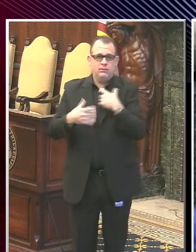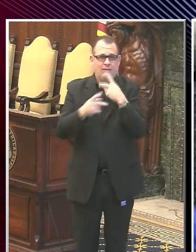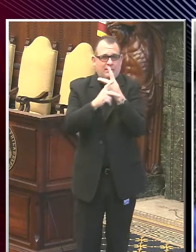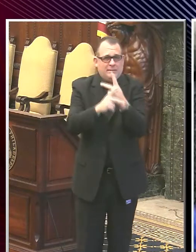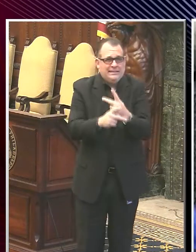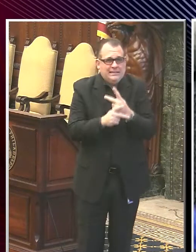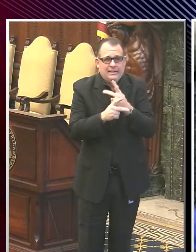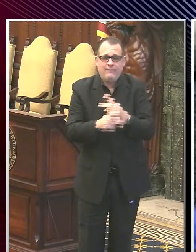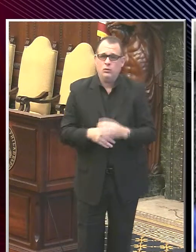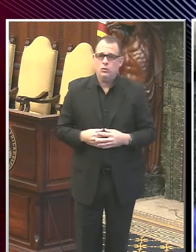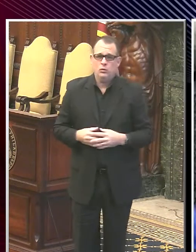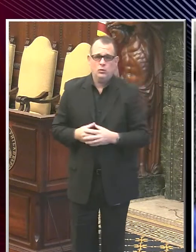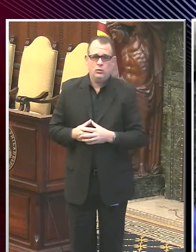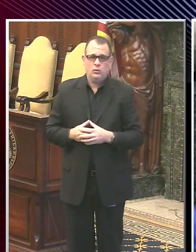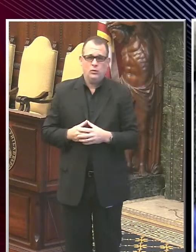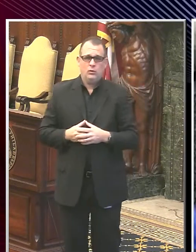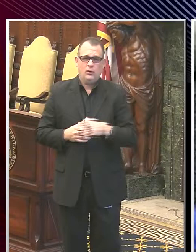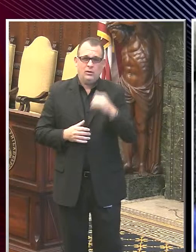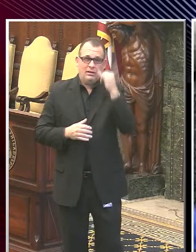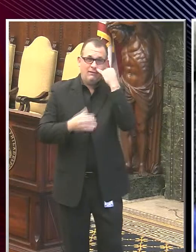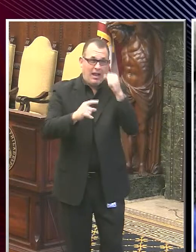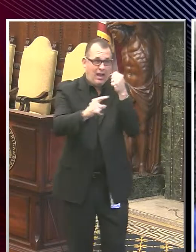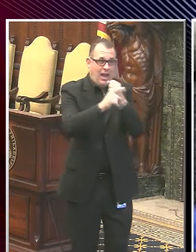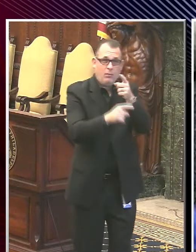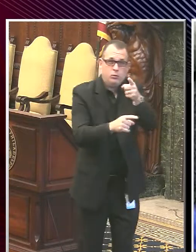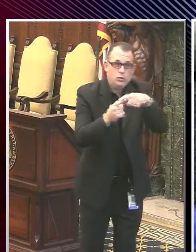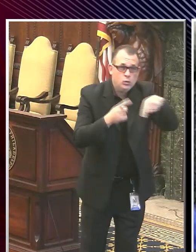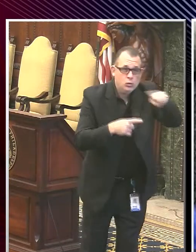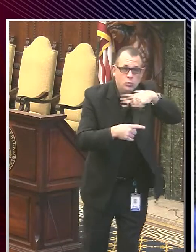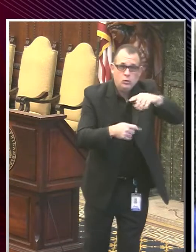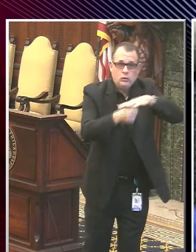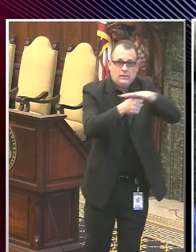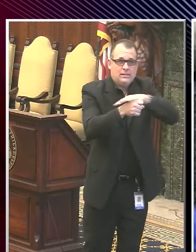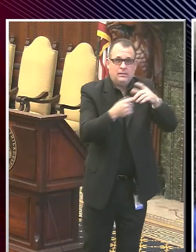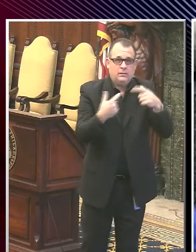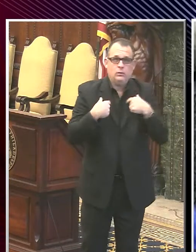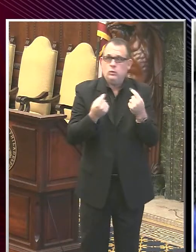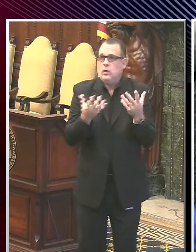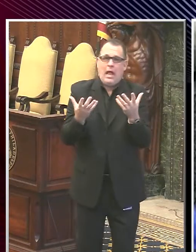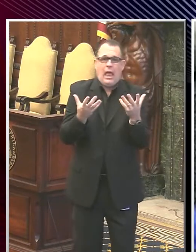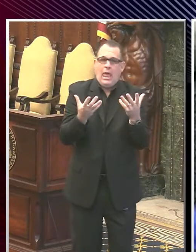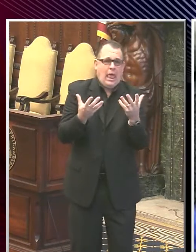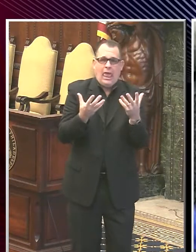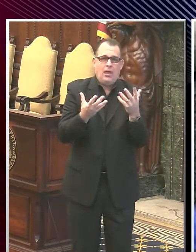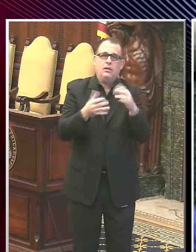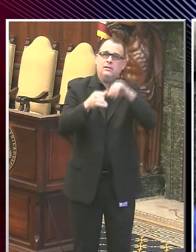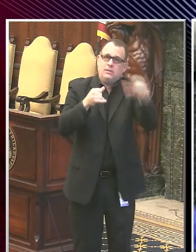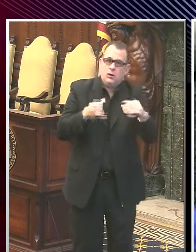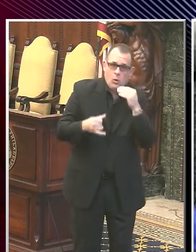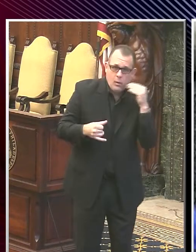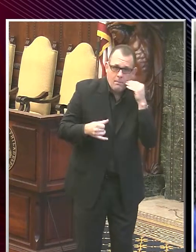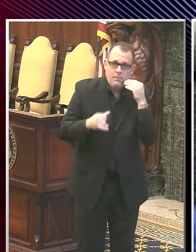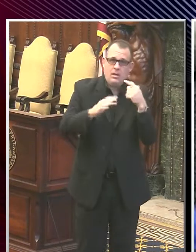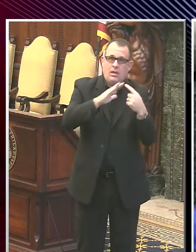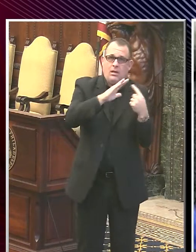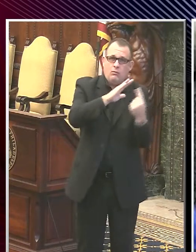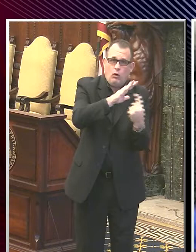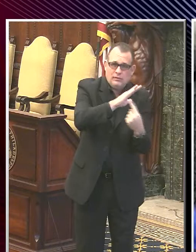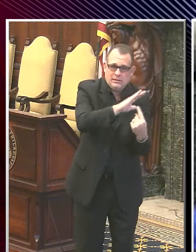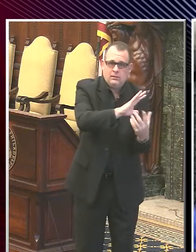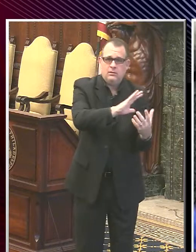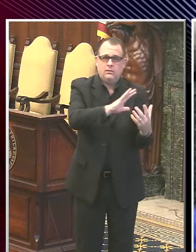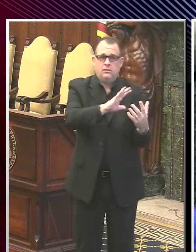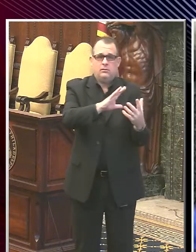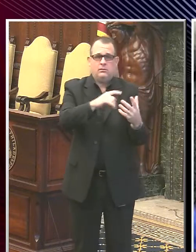situation, exposed to someone who tests positive, do the right thing and self-quarantine. I'm adhering to the CDC's latest